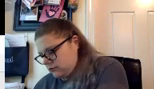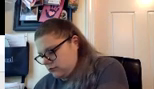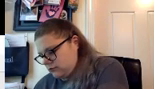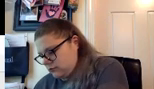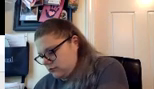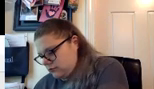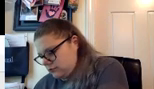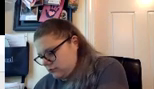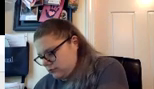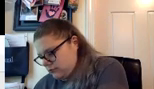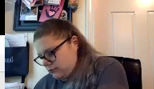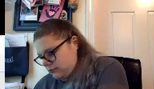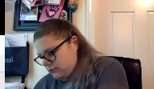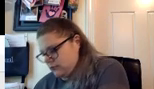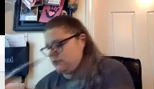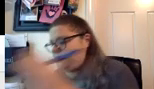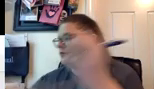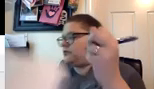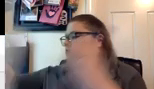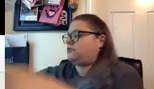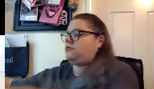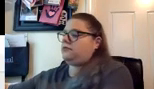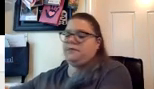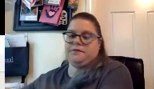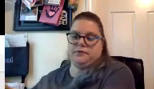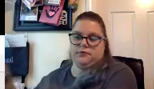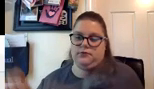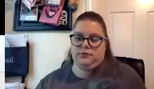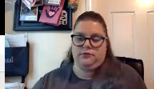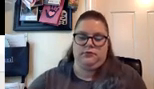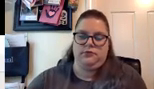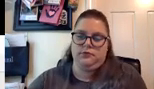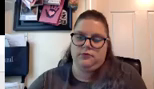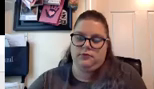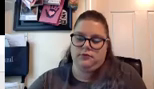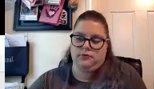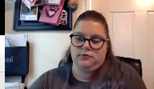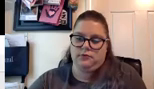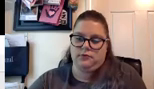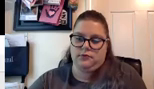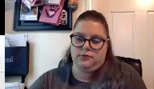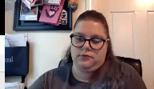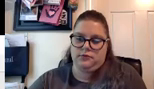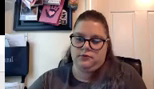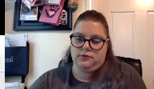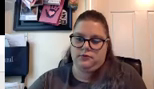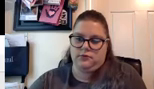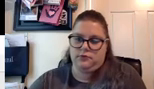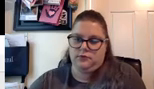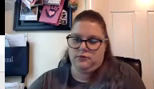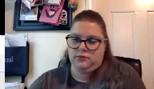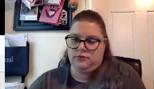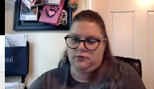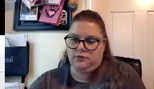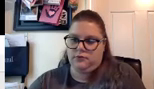headings 1 issue. Tags. If I go to my tags, it's telling me there's no tags available because I totally, by doing print to PDF, I stripped out all